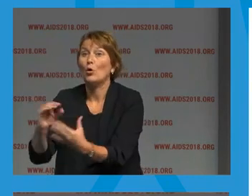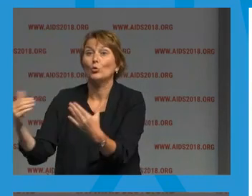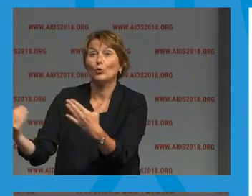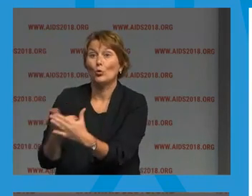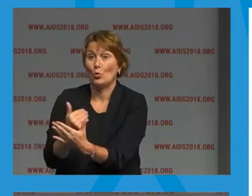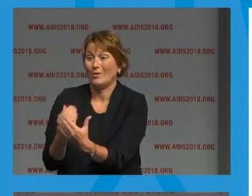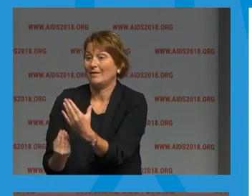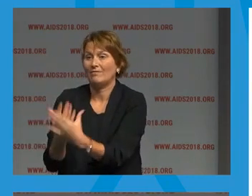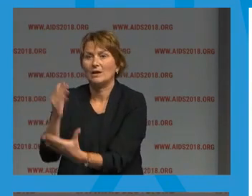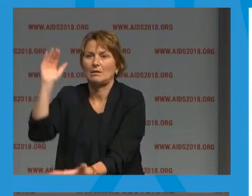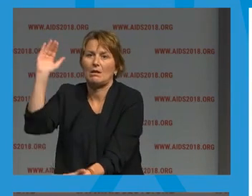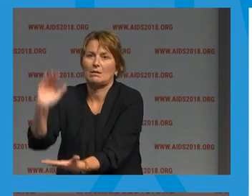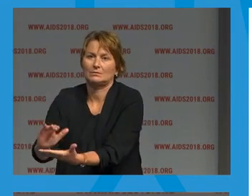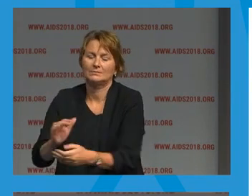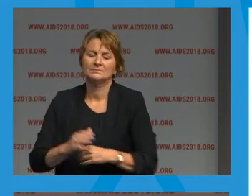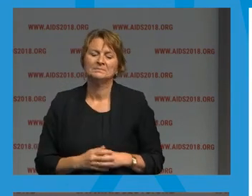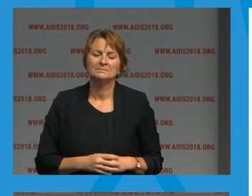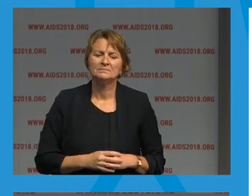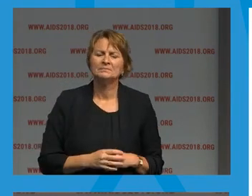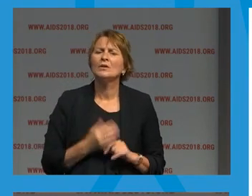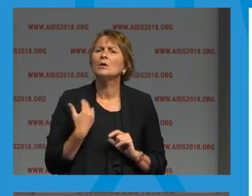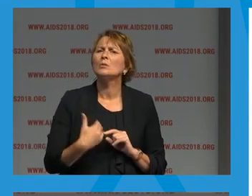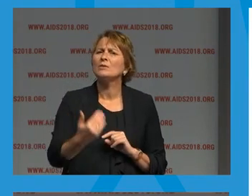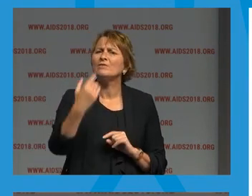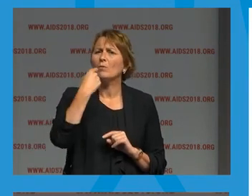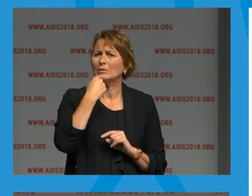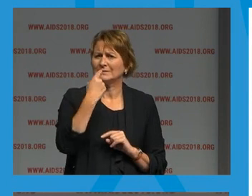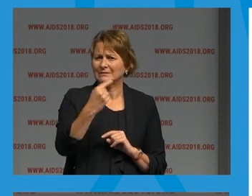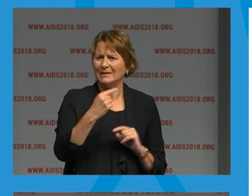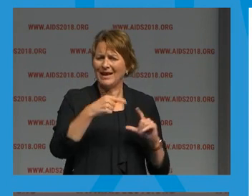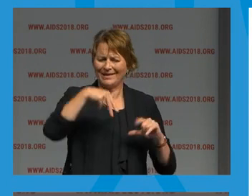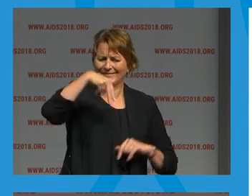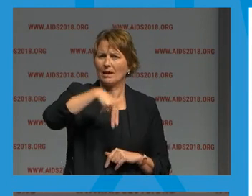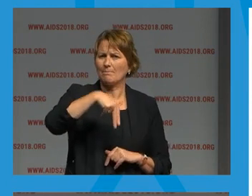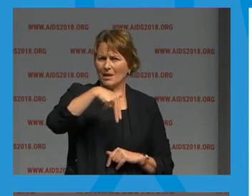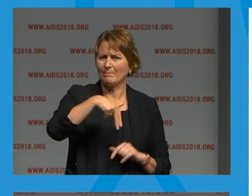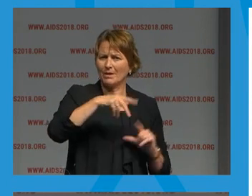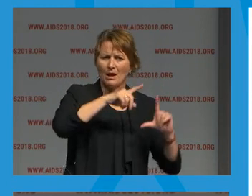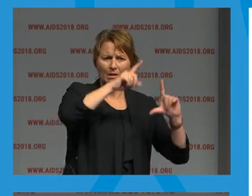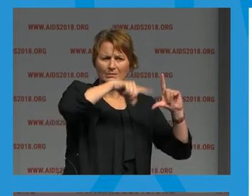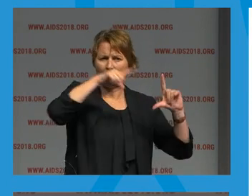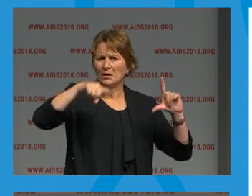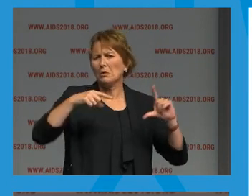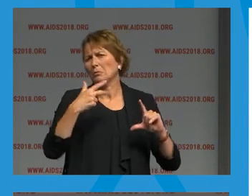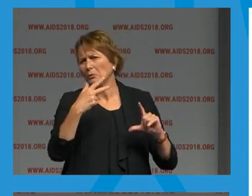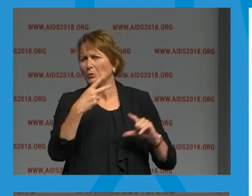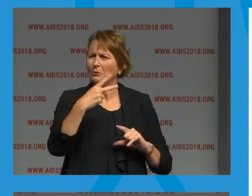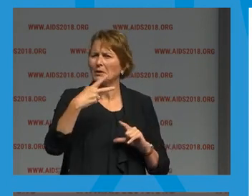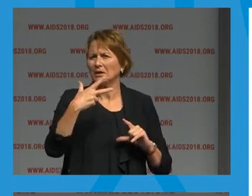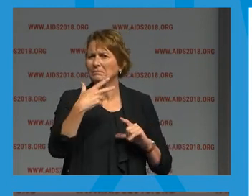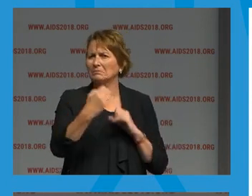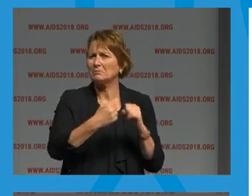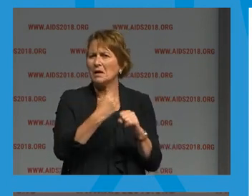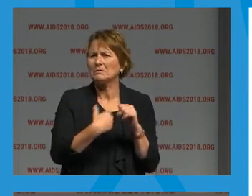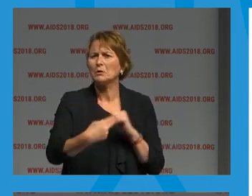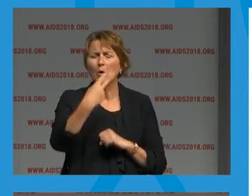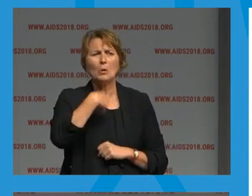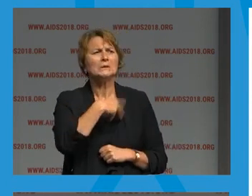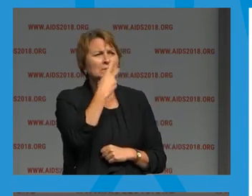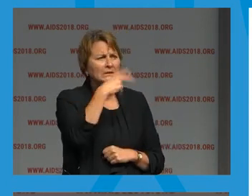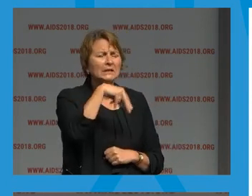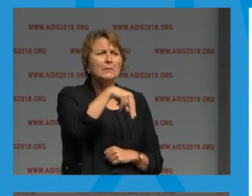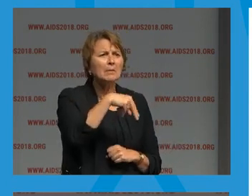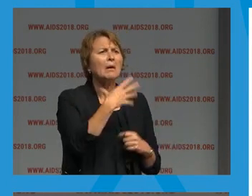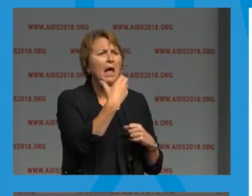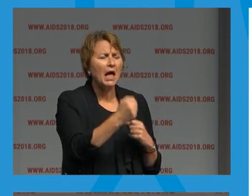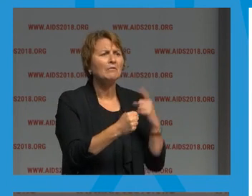infections. Just as mentioned in the Namibia data, just 3 years ago actually, looking at Namibia, we saw